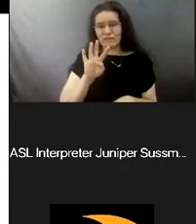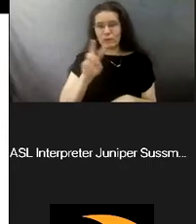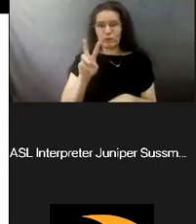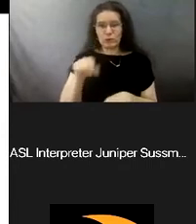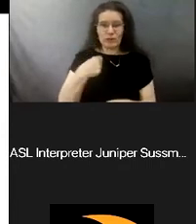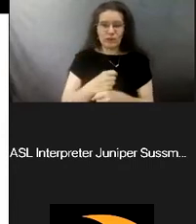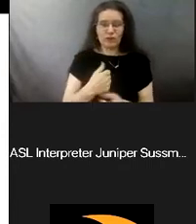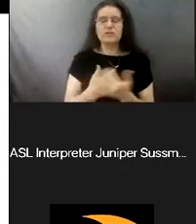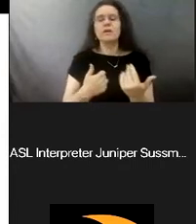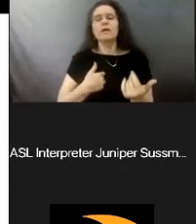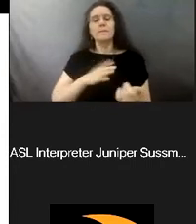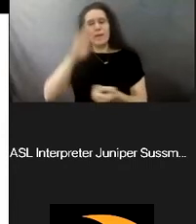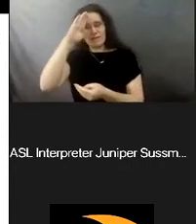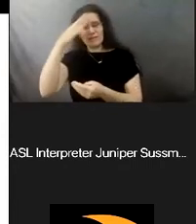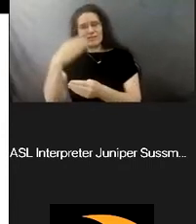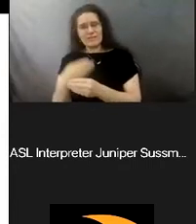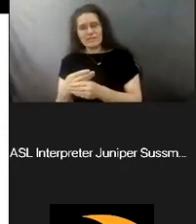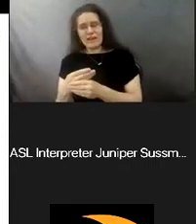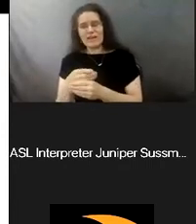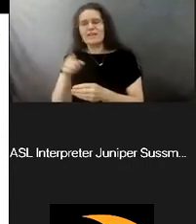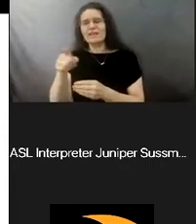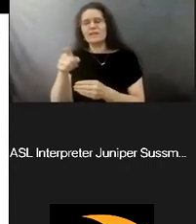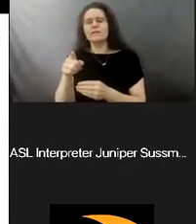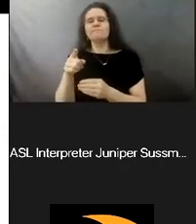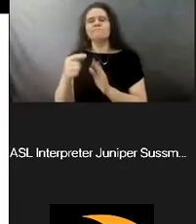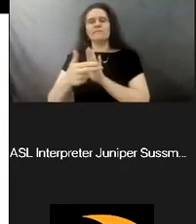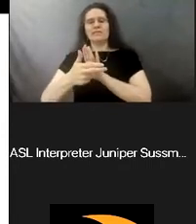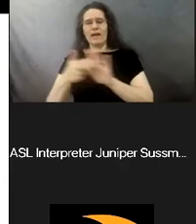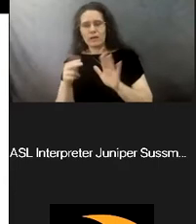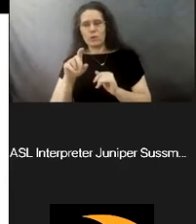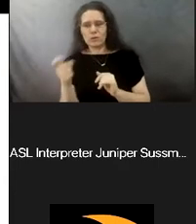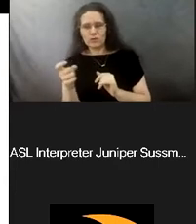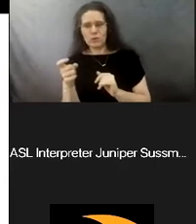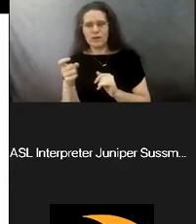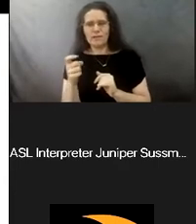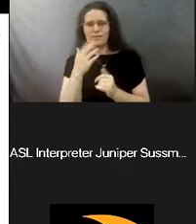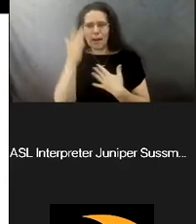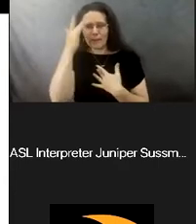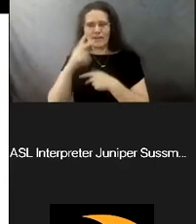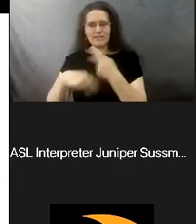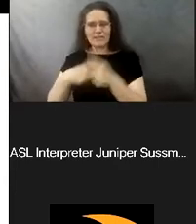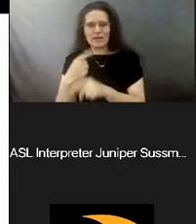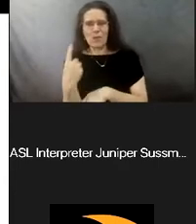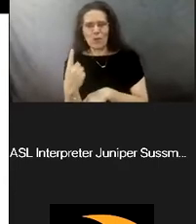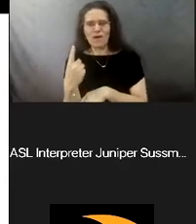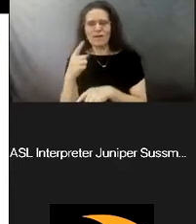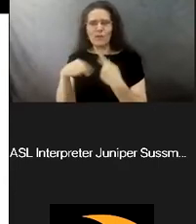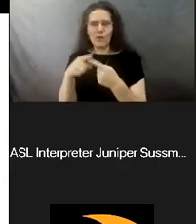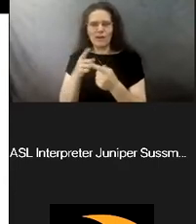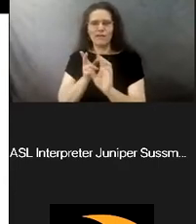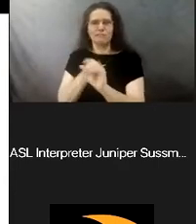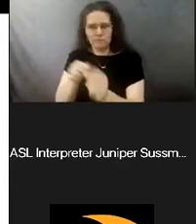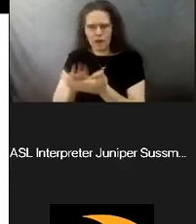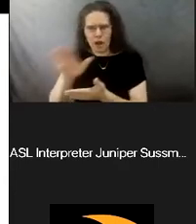1 diabetes right after he had started college. So as a mother of a child with diabetes, advocating took on a whole